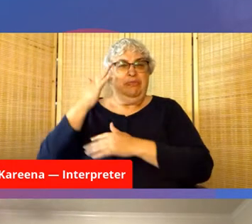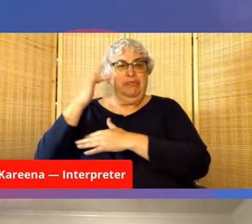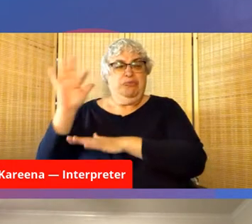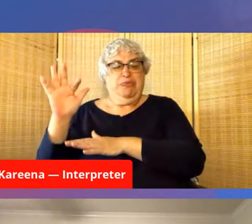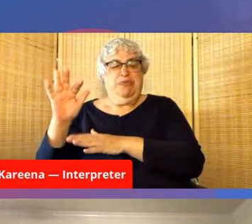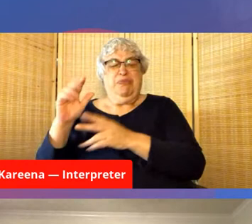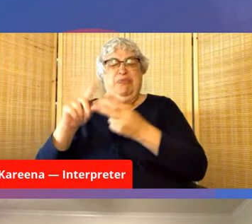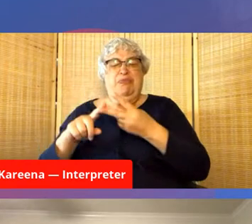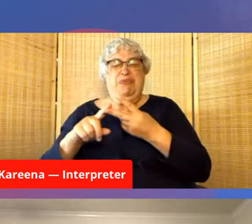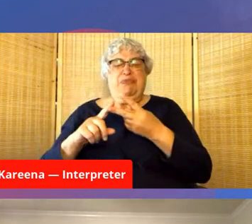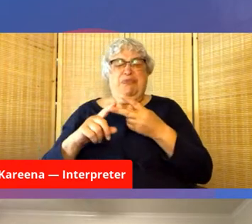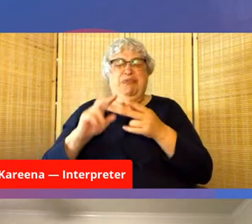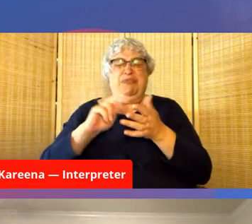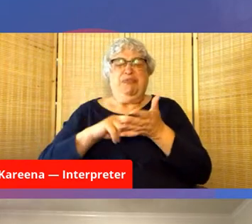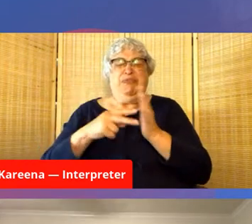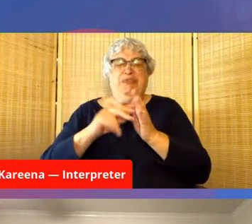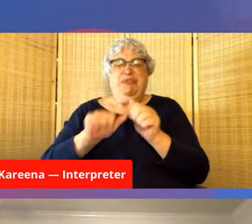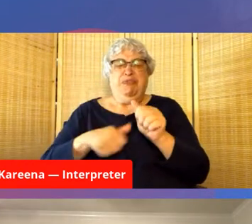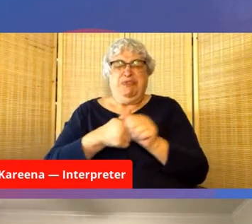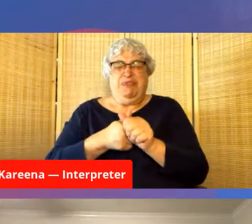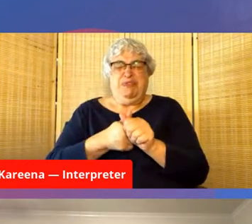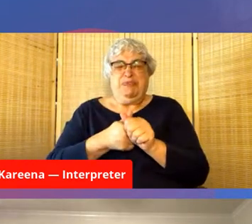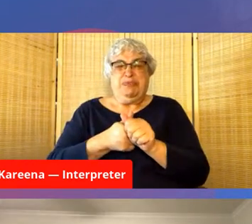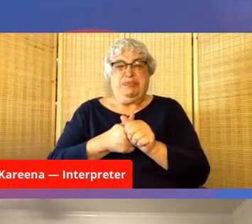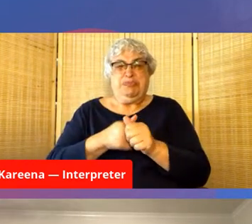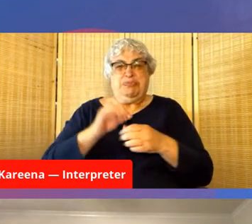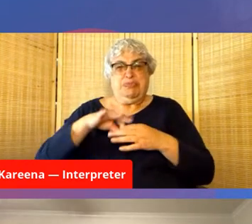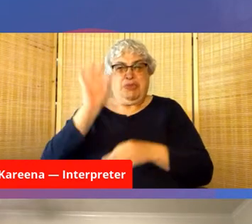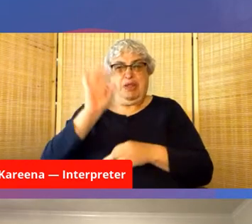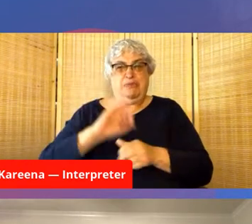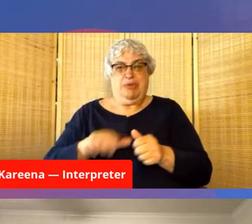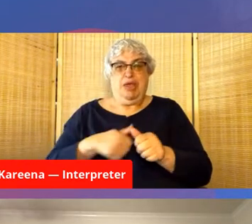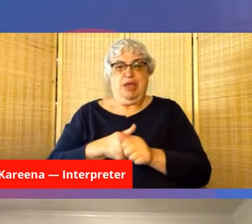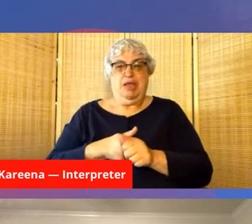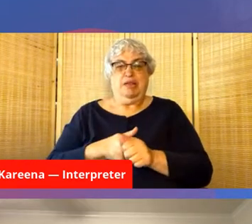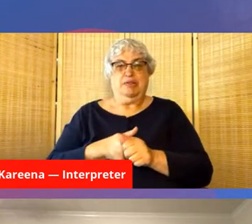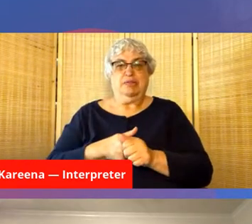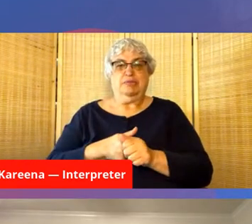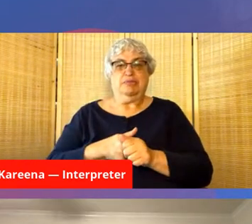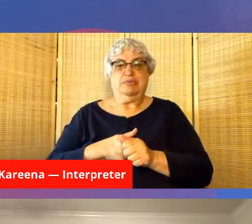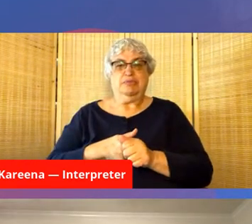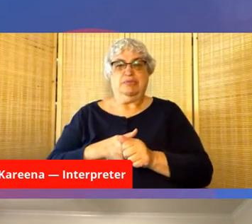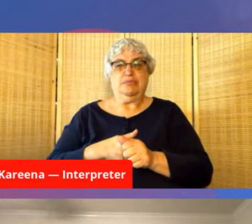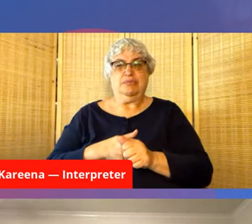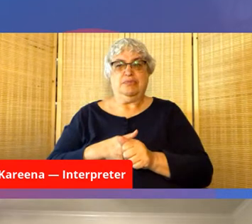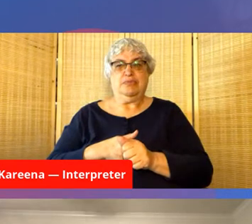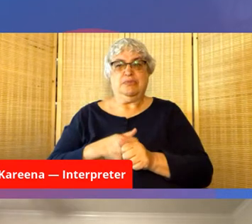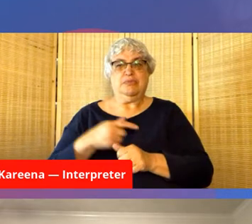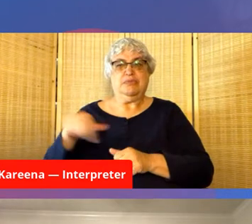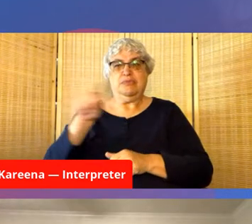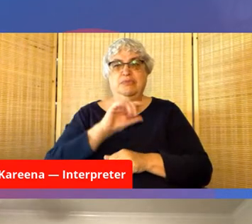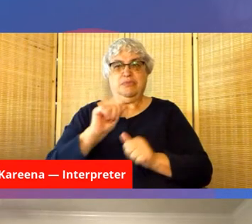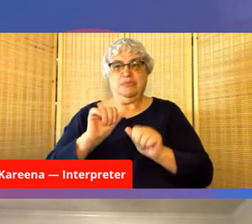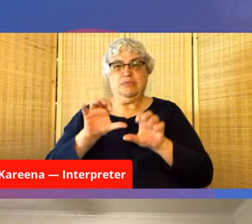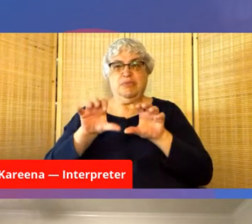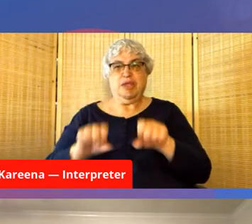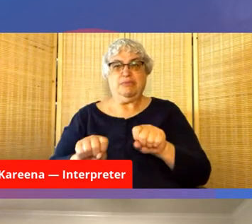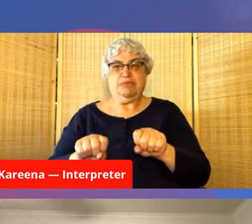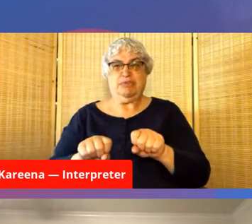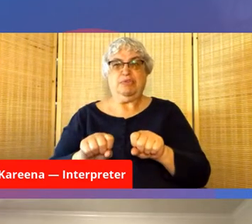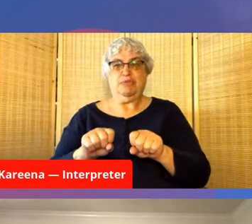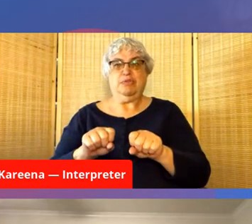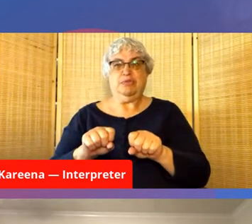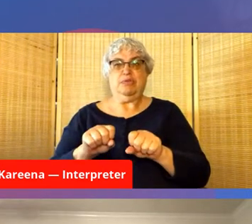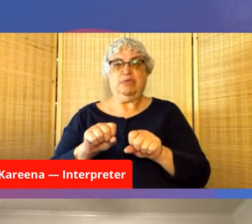also the meaning behind it, the spirituality behind it. And I think if, as long as you can capture that, that's the sort of